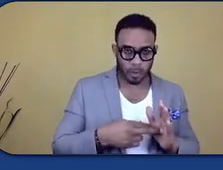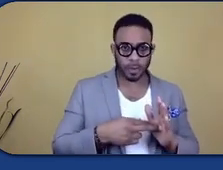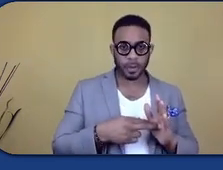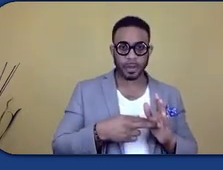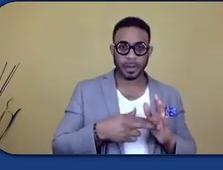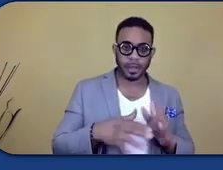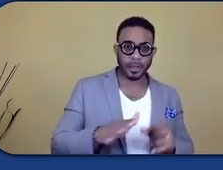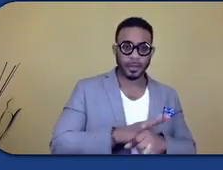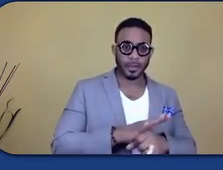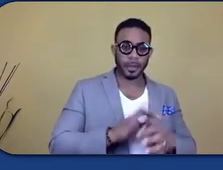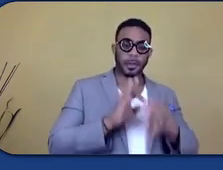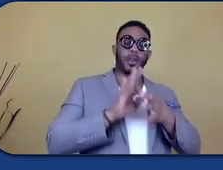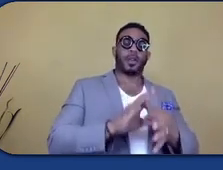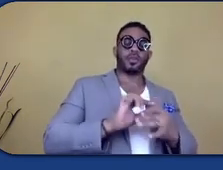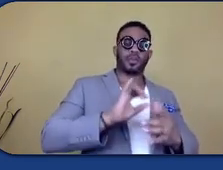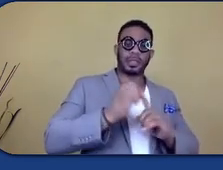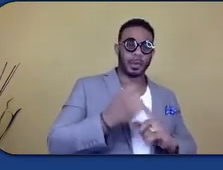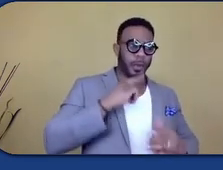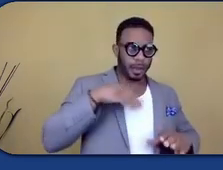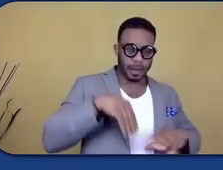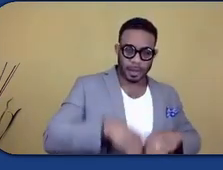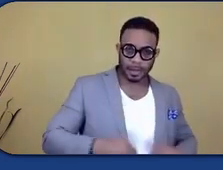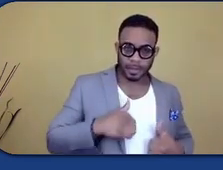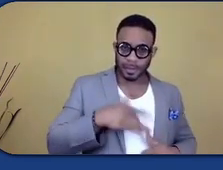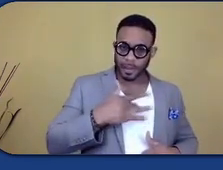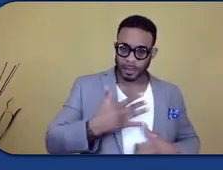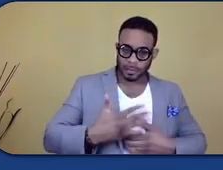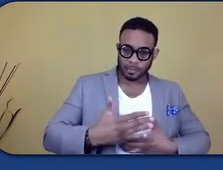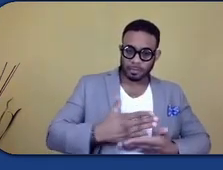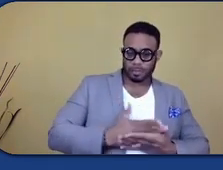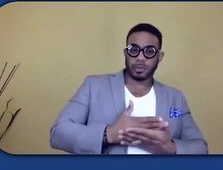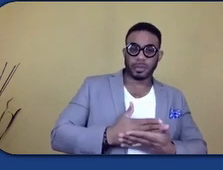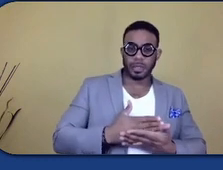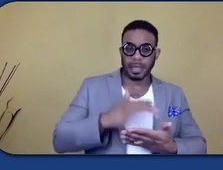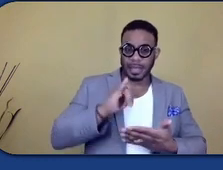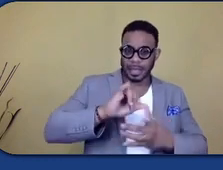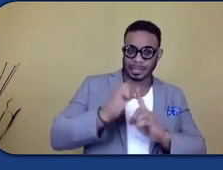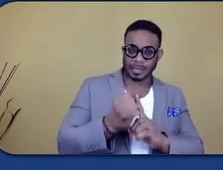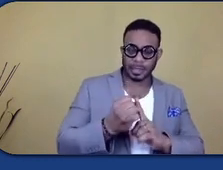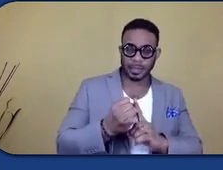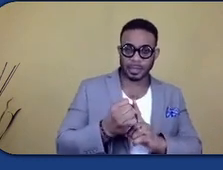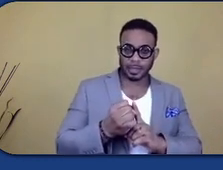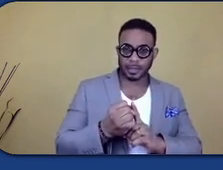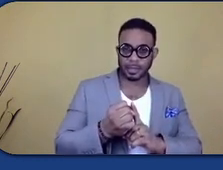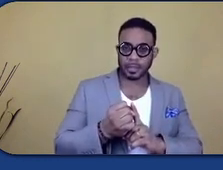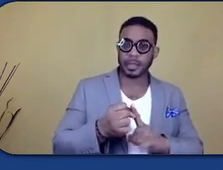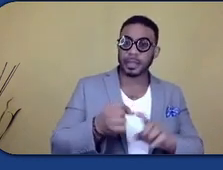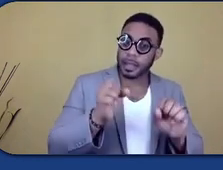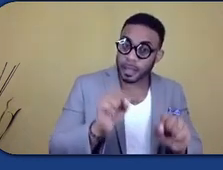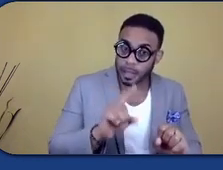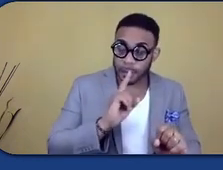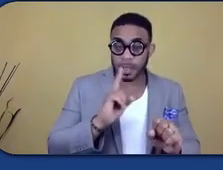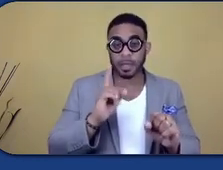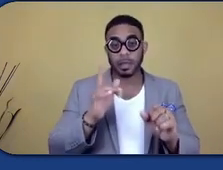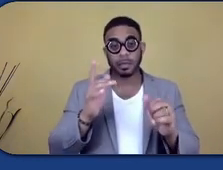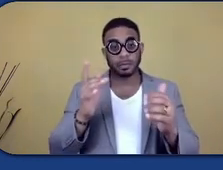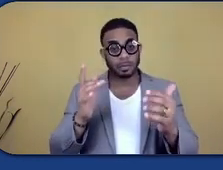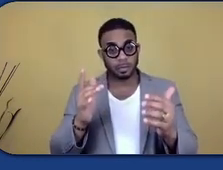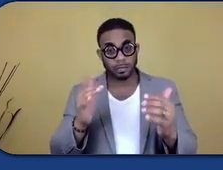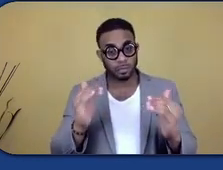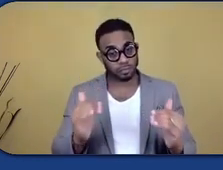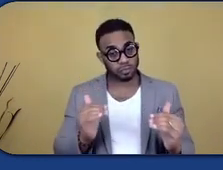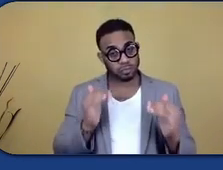role or that feel they belong to the society they are in. And that society can